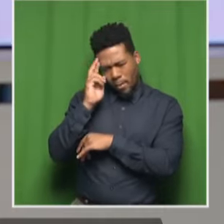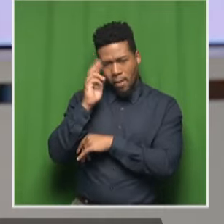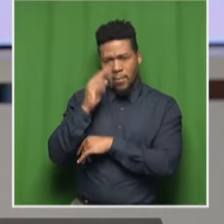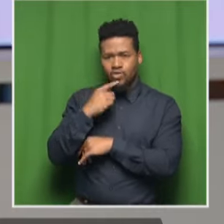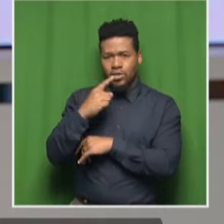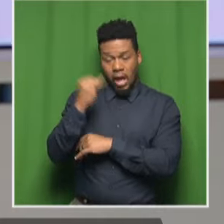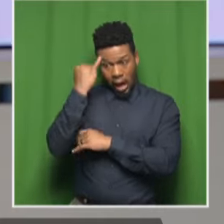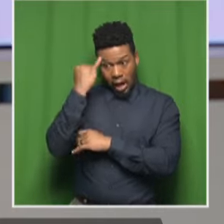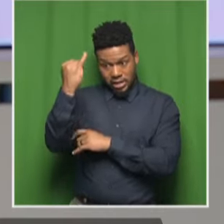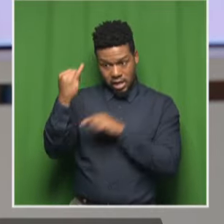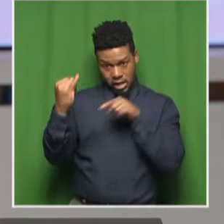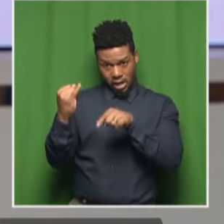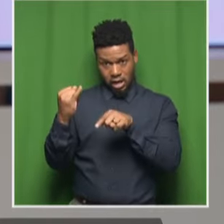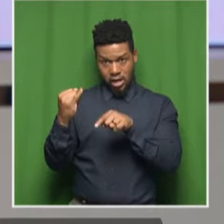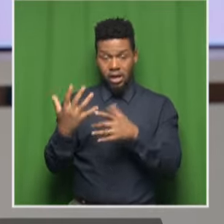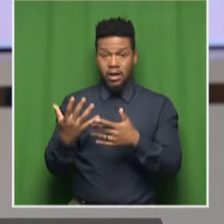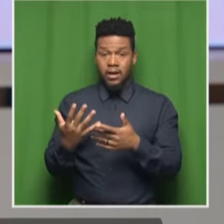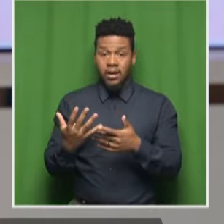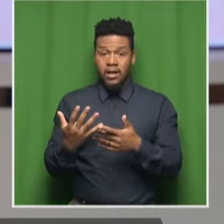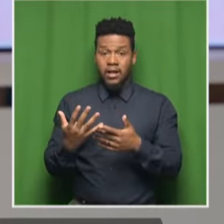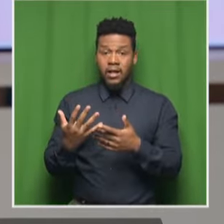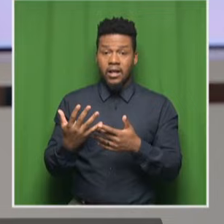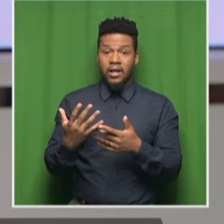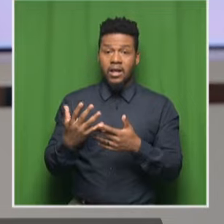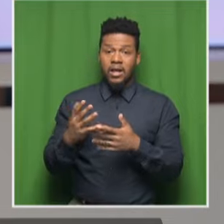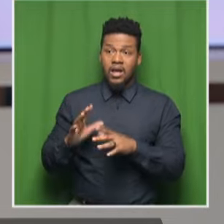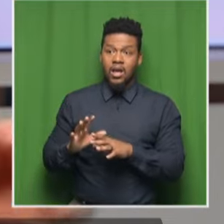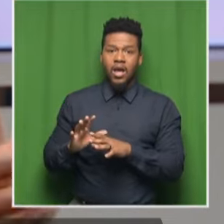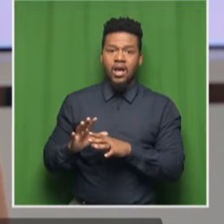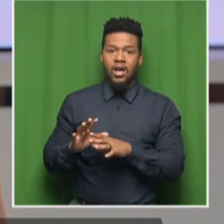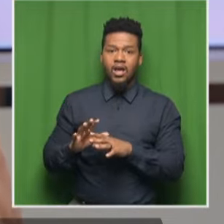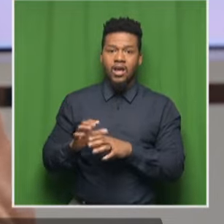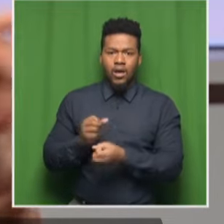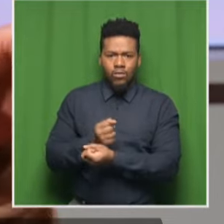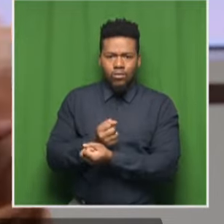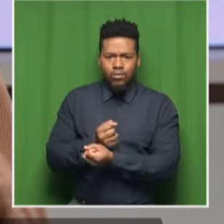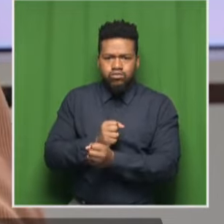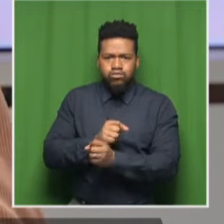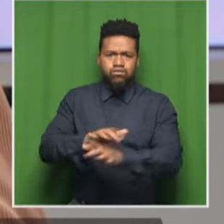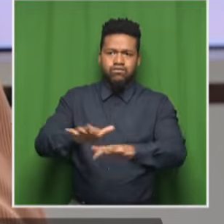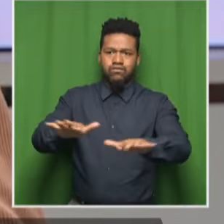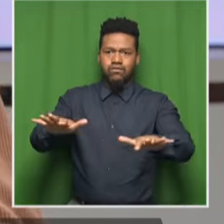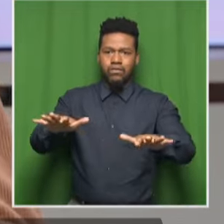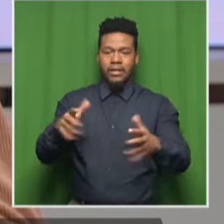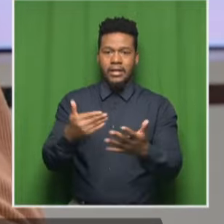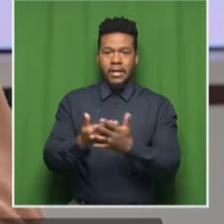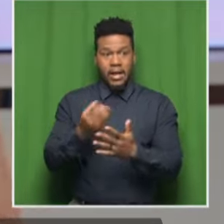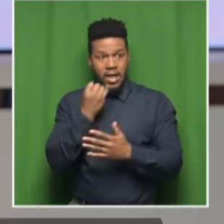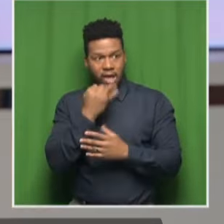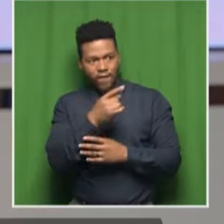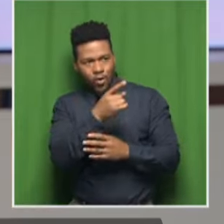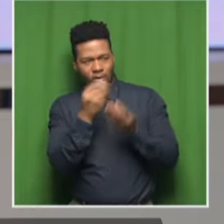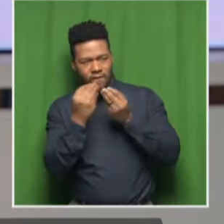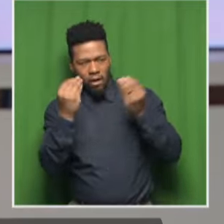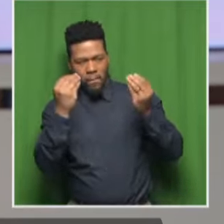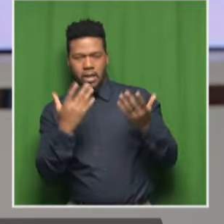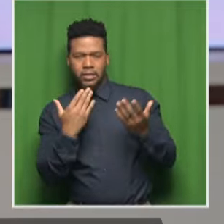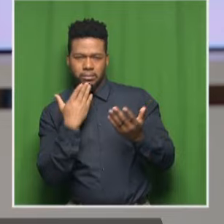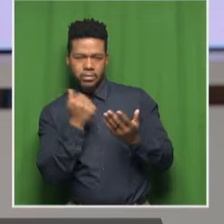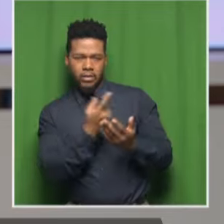can actually get, you know, reach is always important. It's just like if you have influence, I would like to get to know you so that I can push my stuff. So